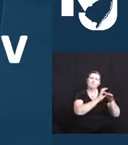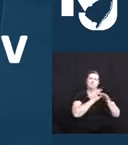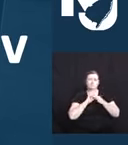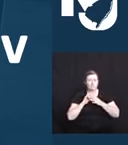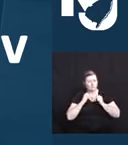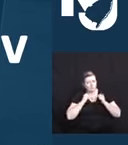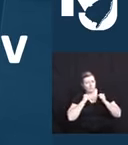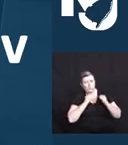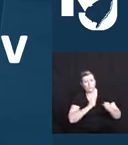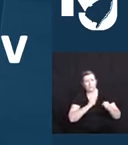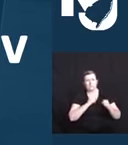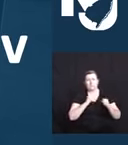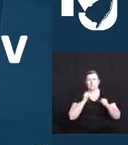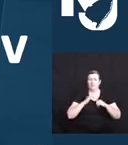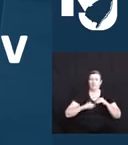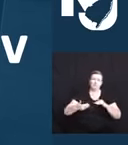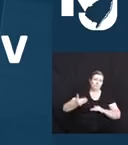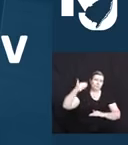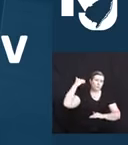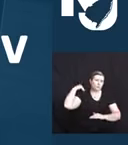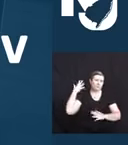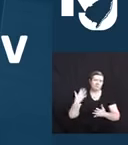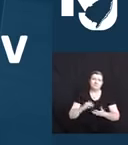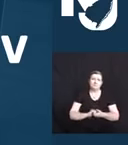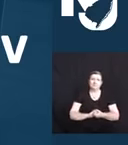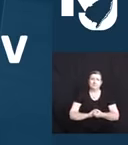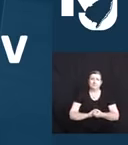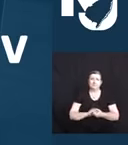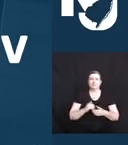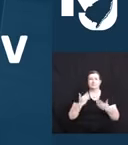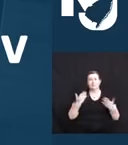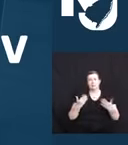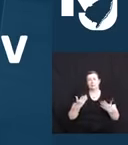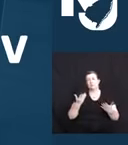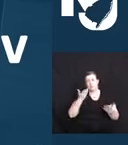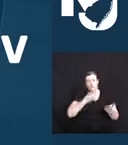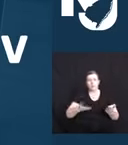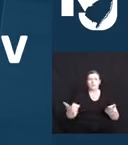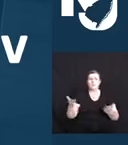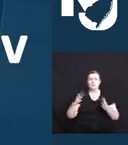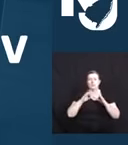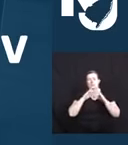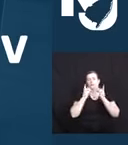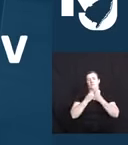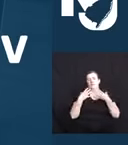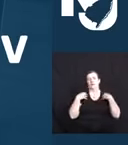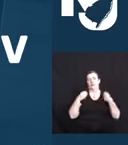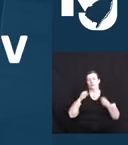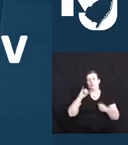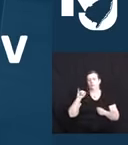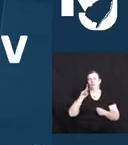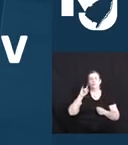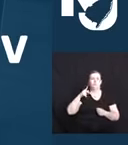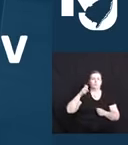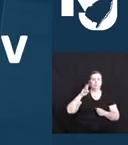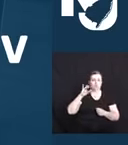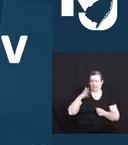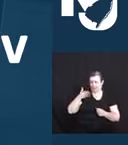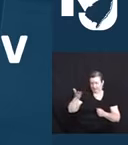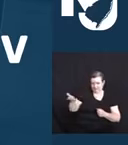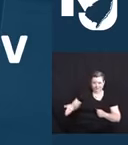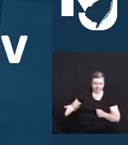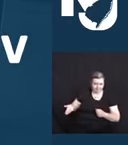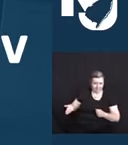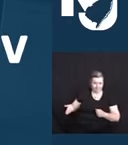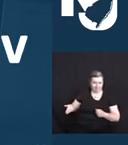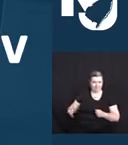never before. And with that, please help me welcome the woman who needs no introduction, the Commissioner of the Department of Health, Judy Persichilli.